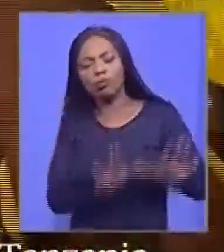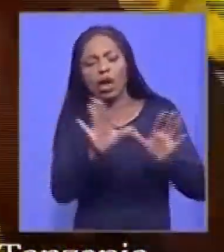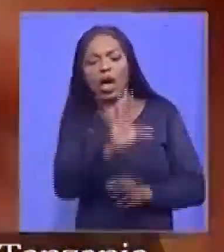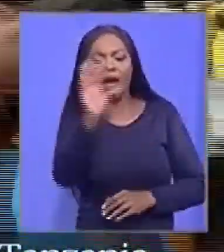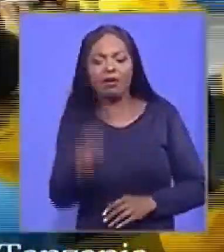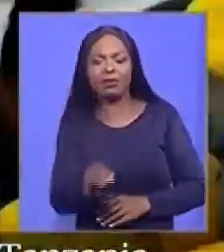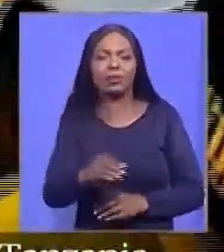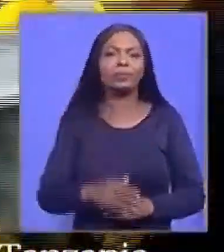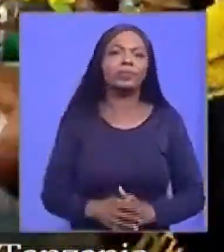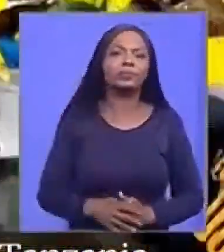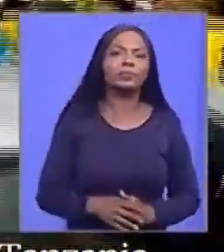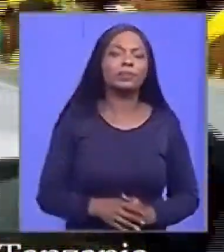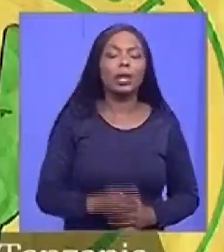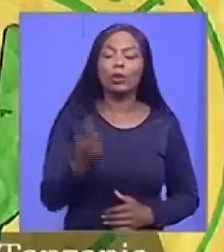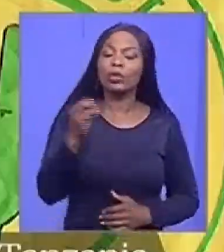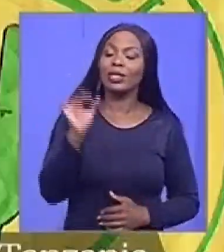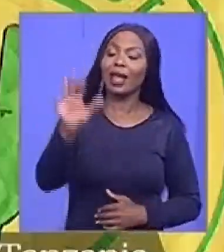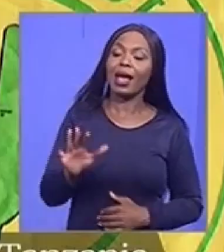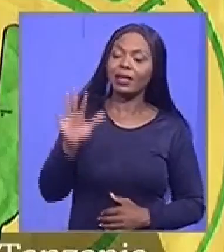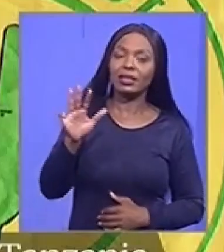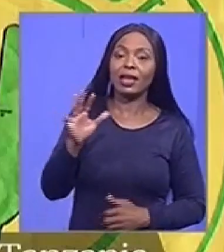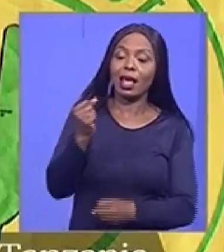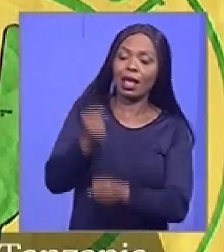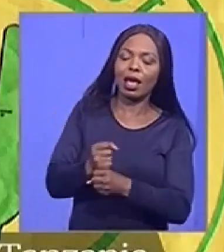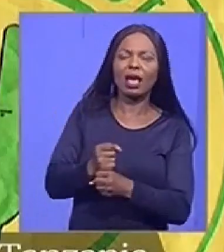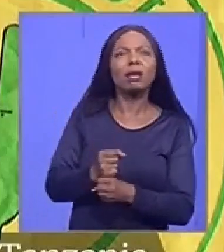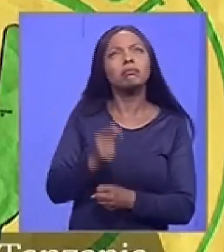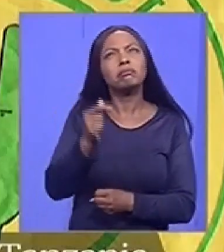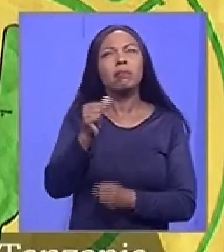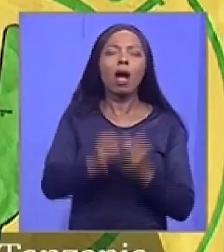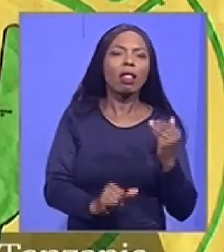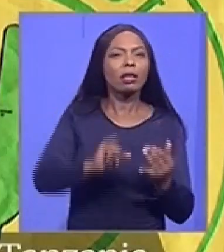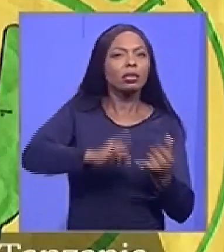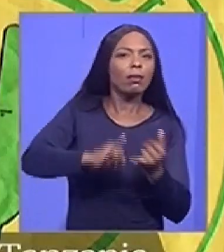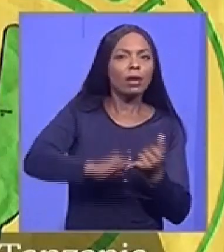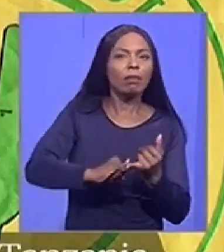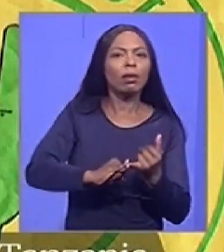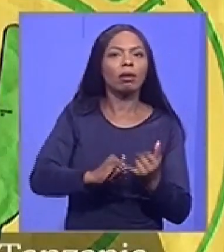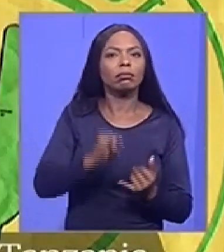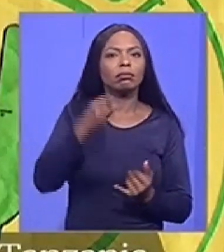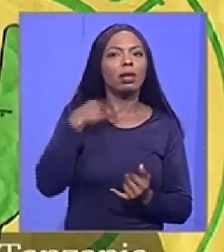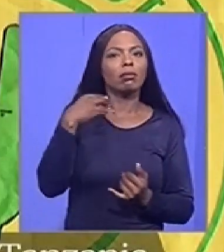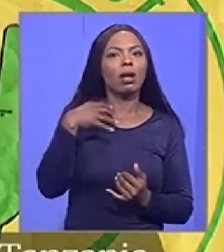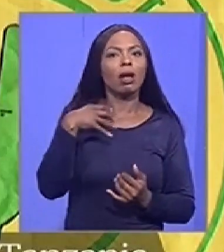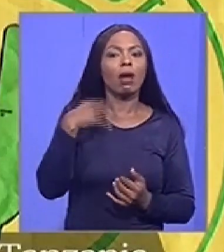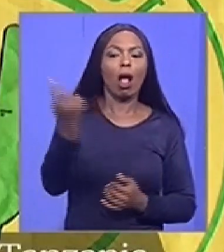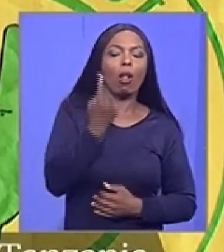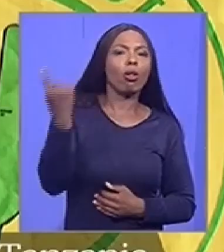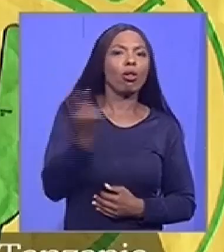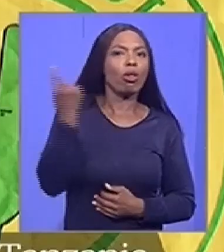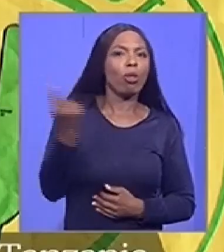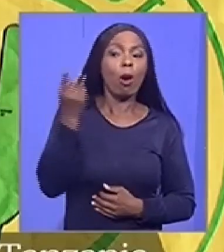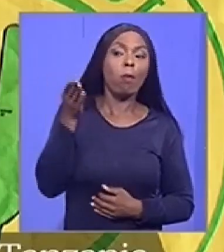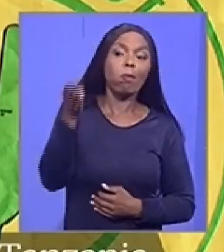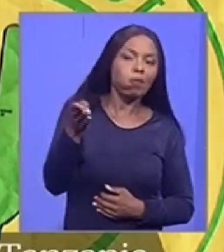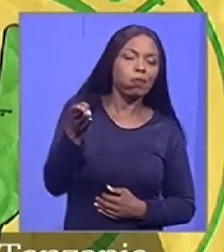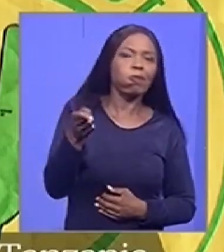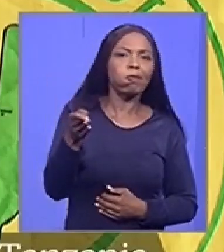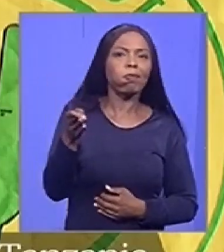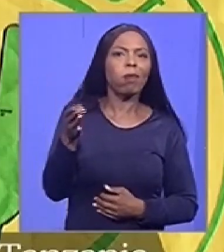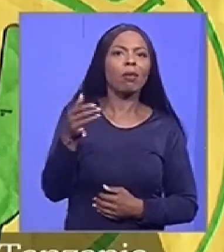Afrika. 2019, yeah, around September in 2019, I was in Seychelles. There I was alone, and I was just